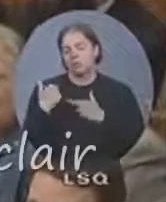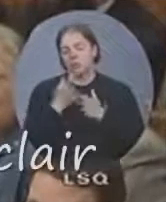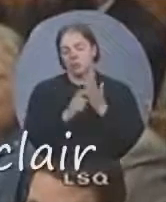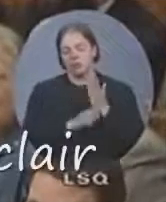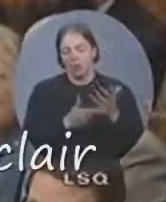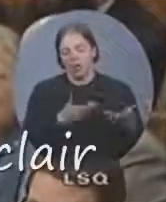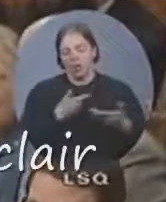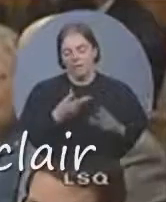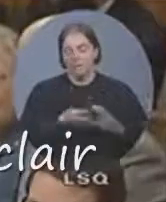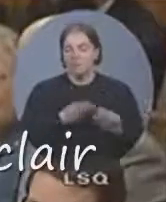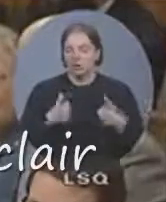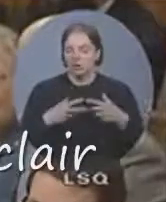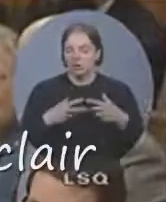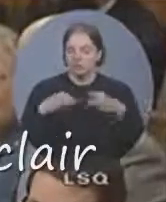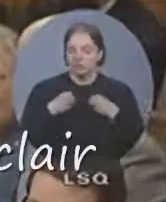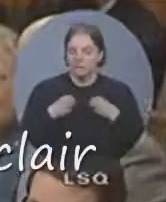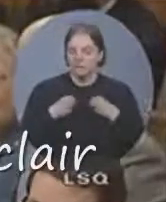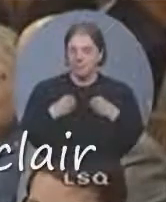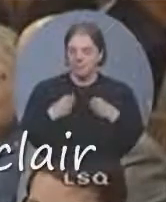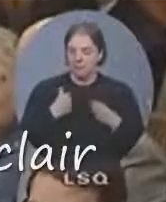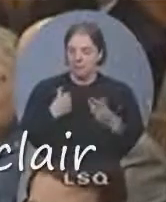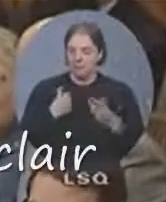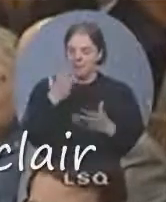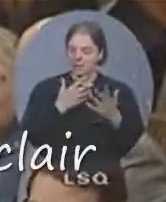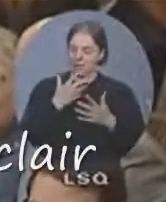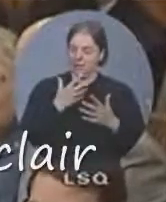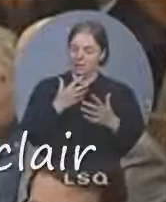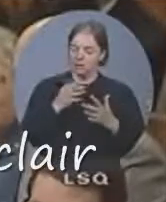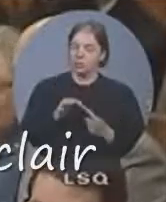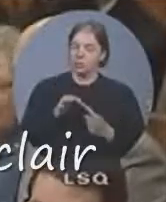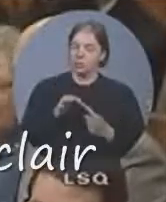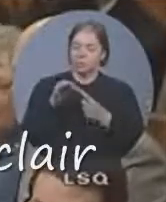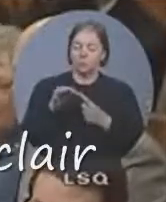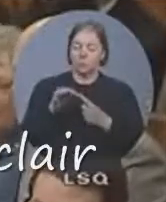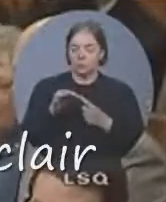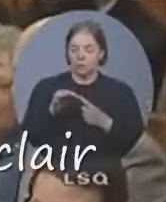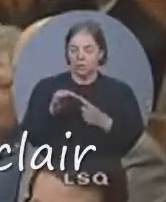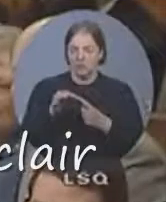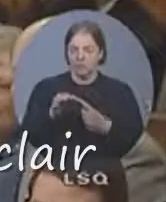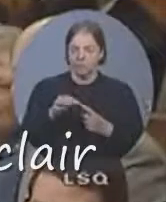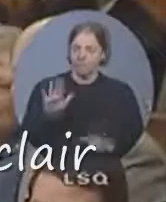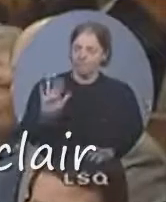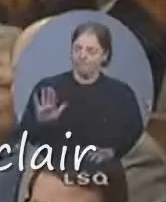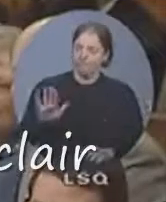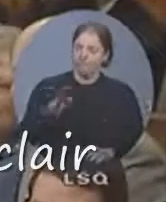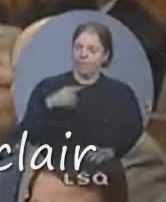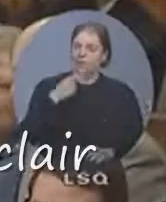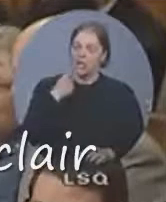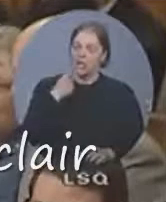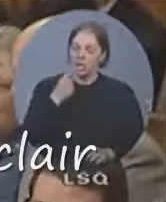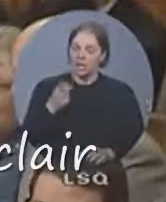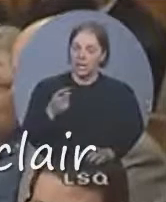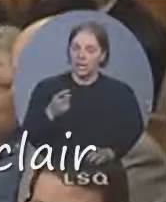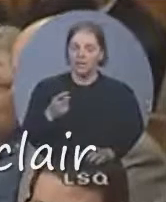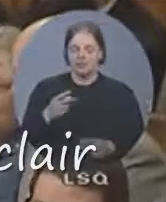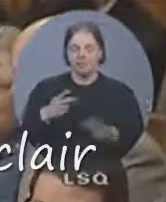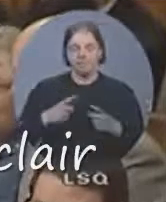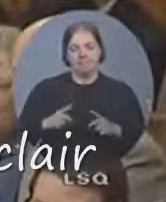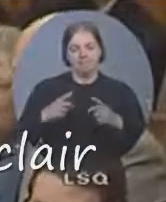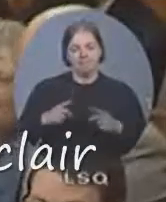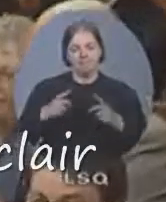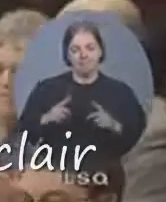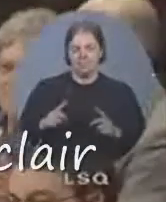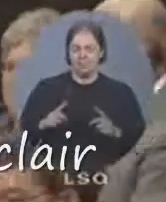more concerned about the tone in which the honourable member has put these forward, indicating that maybe perhaps only a woman can be